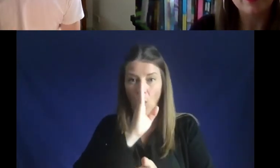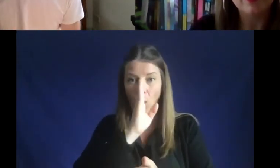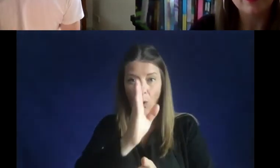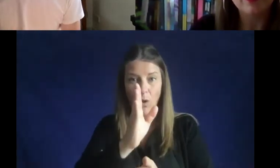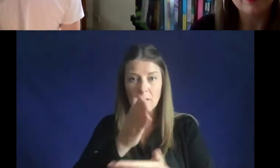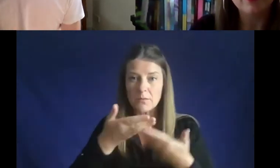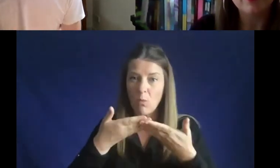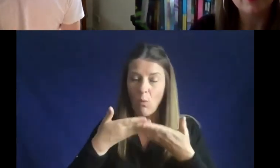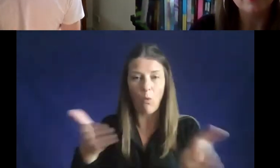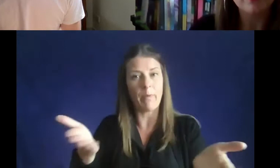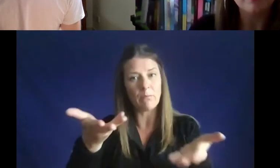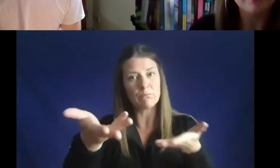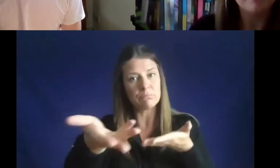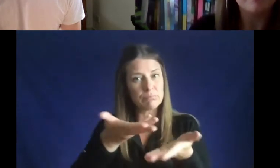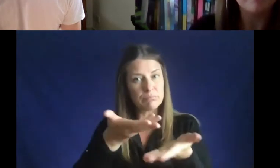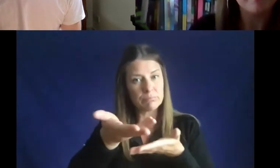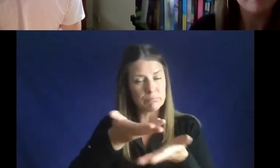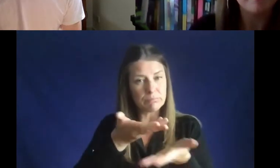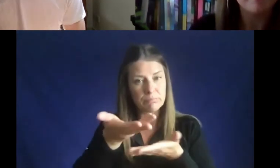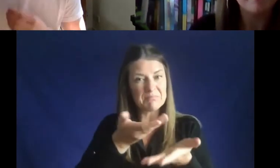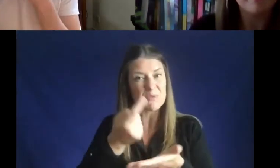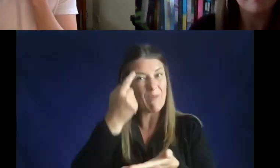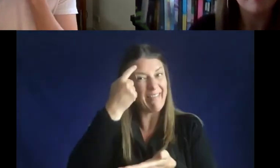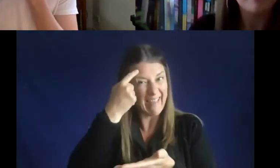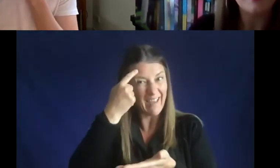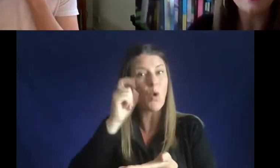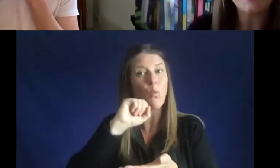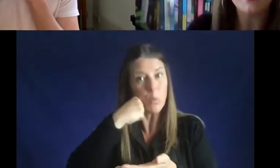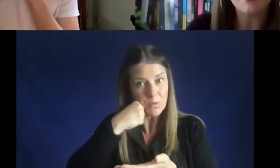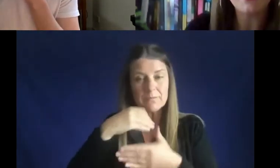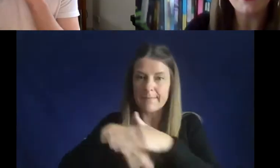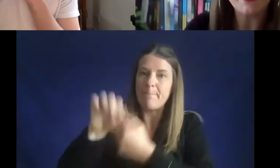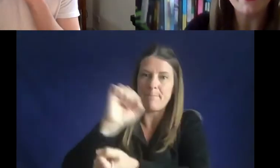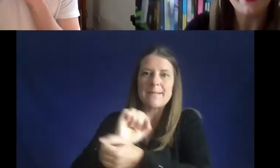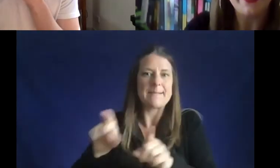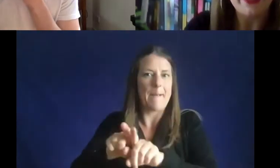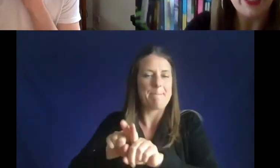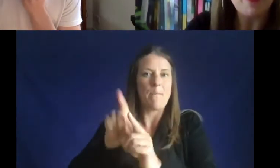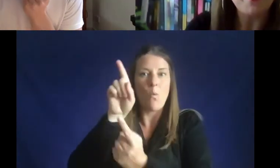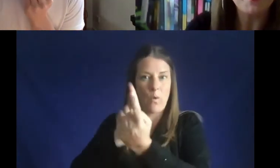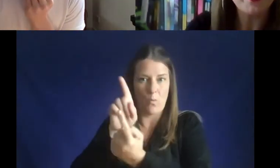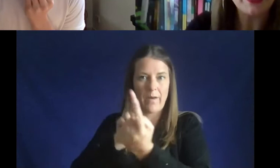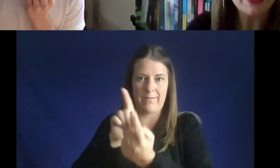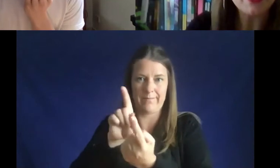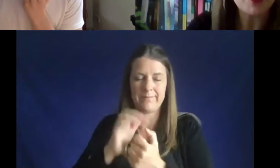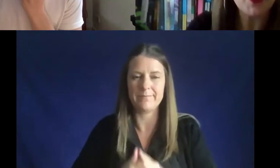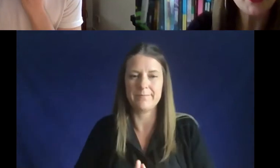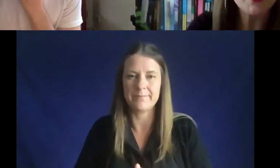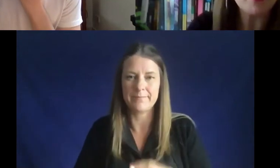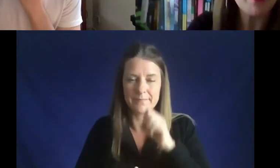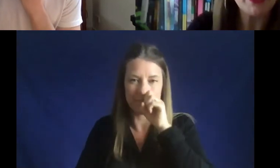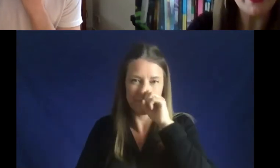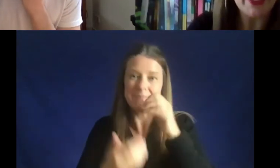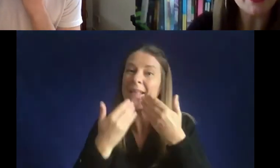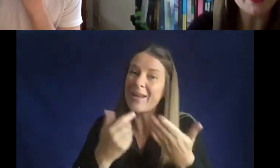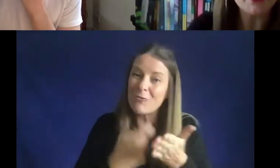my starting point, is one-on-one. That's great, thank you, Ryan. The next couple of